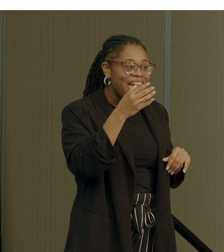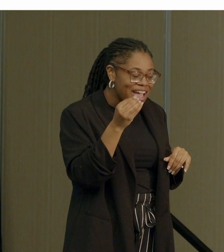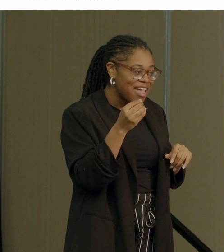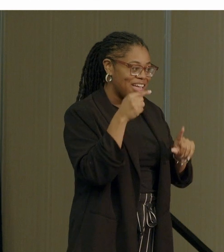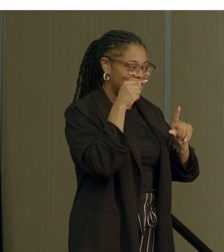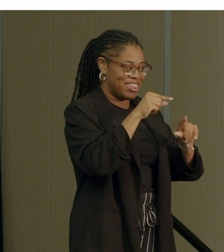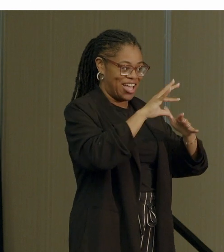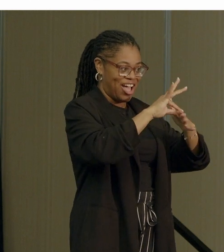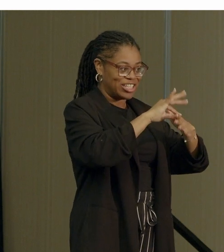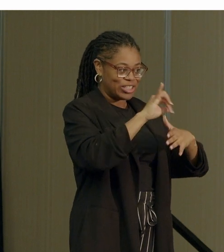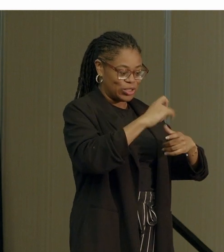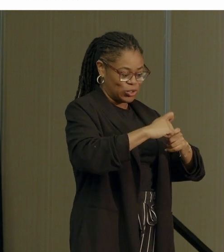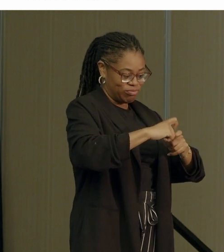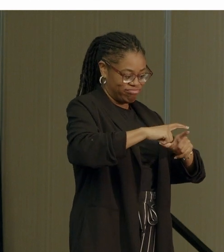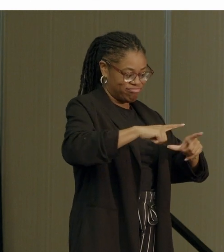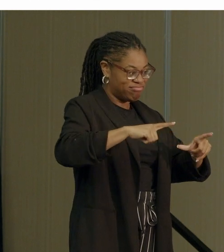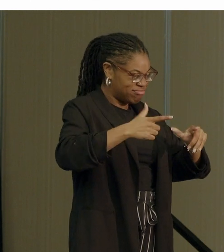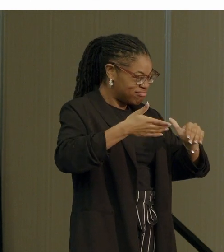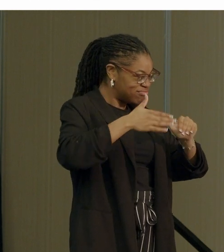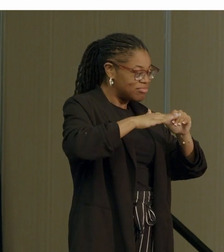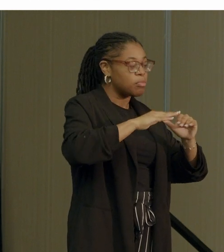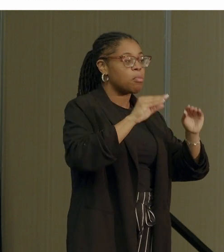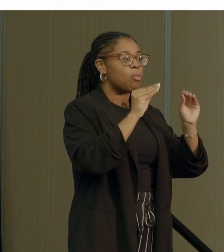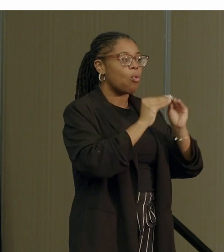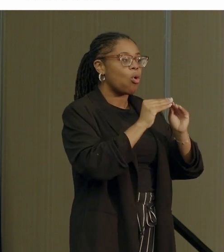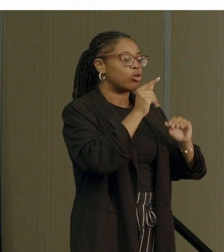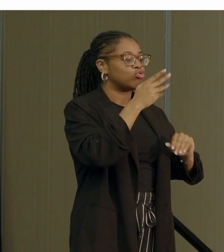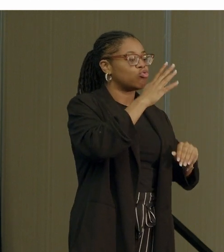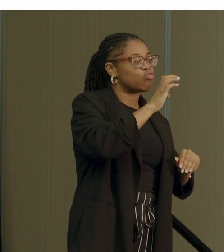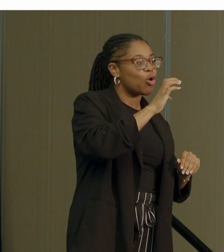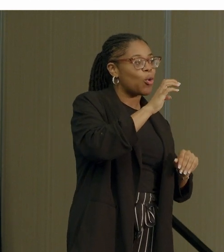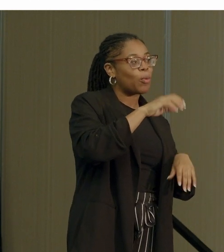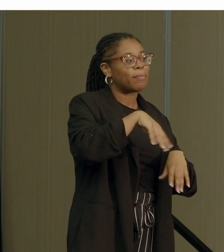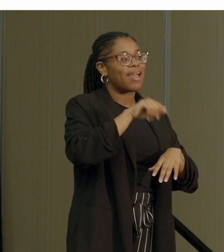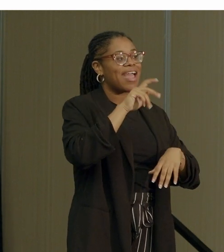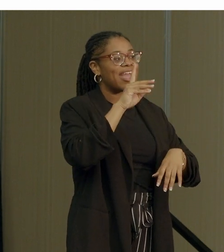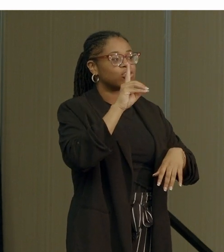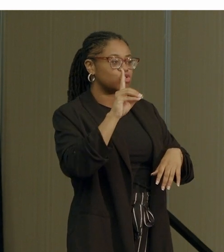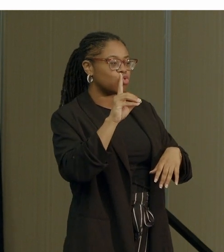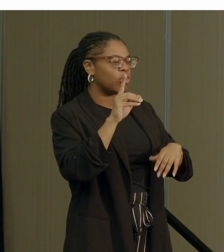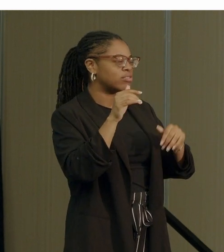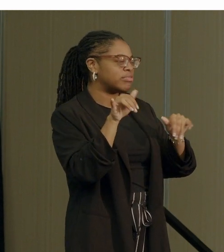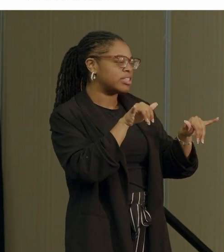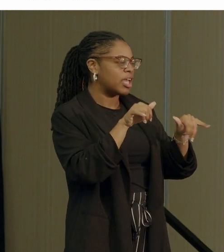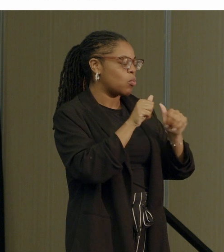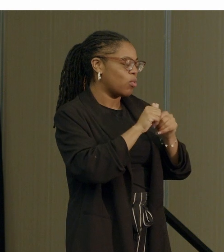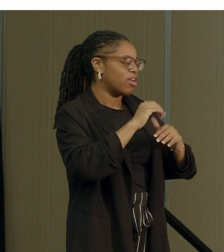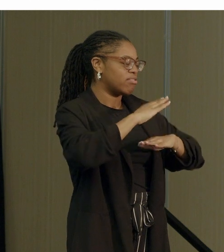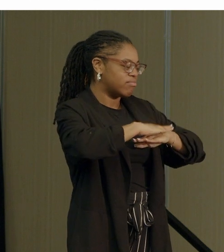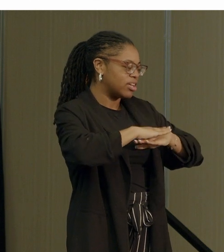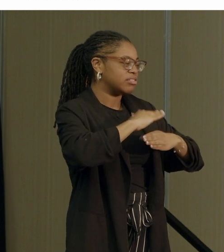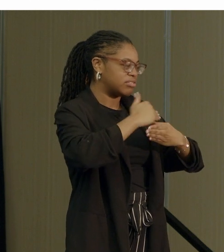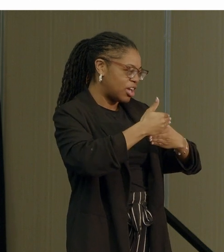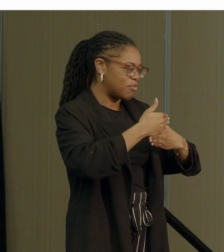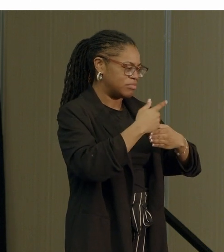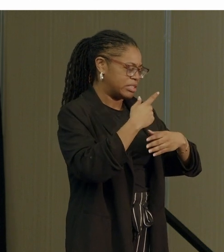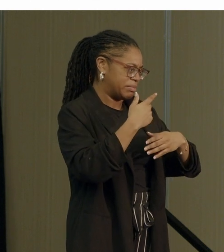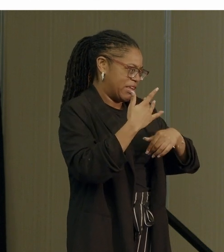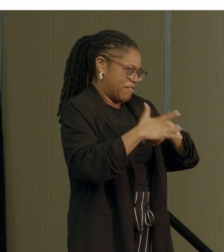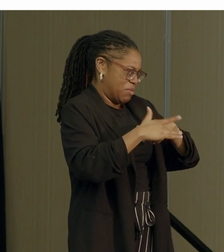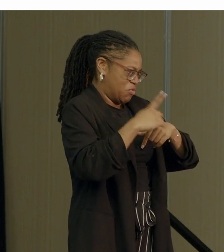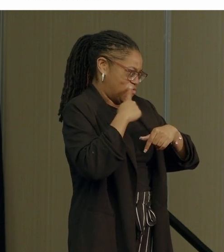with it, bringing Chrome on Android in parity with Chrome on desktop, because this feature has been available on Chrome on desktop for a long